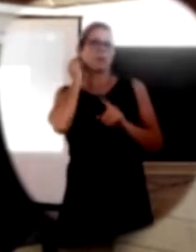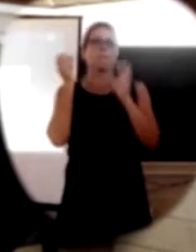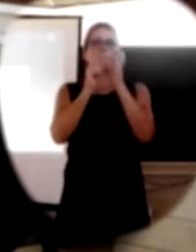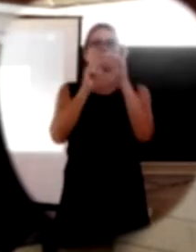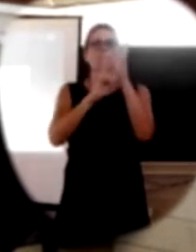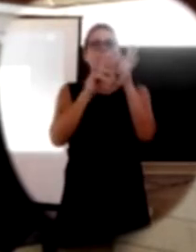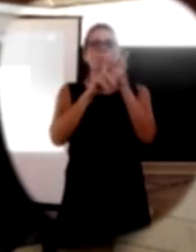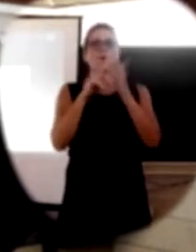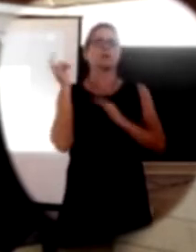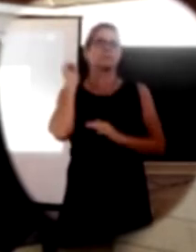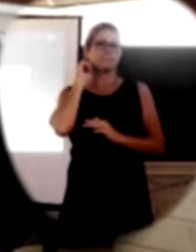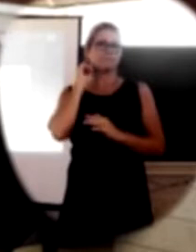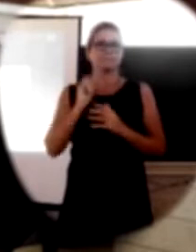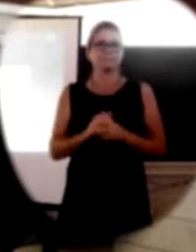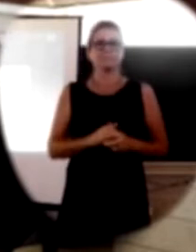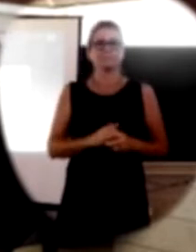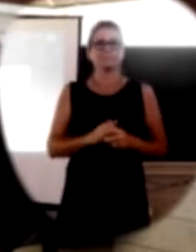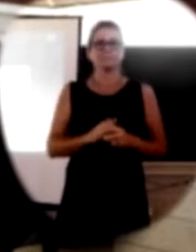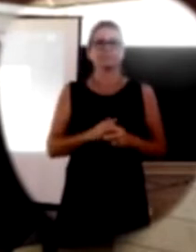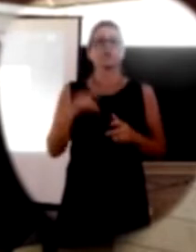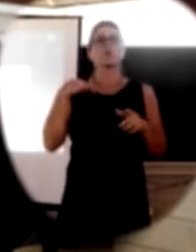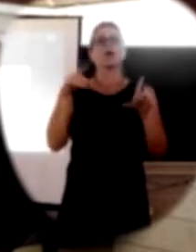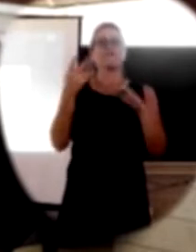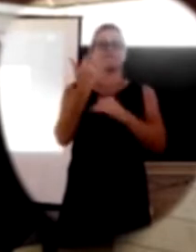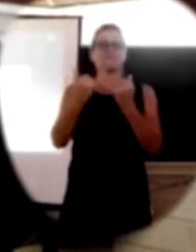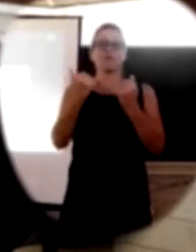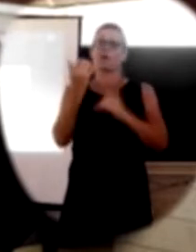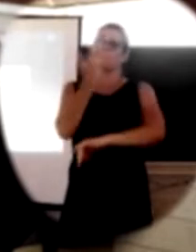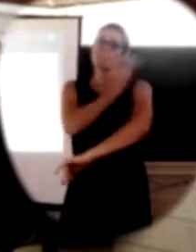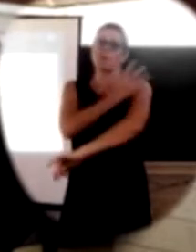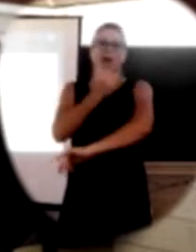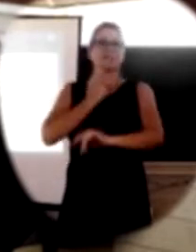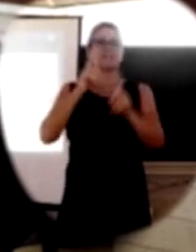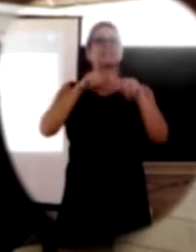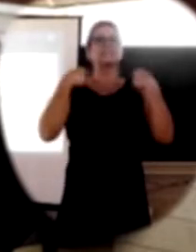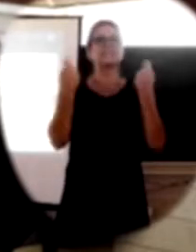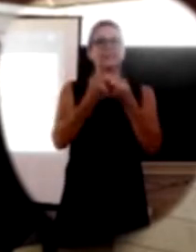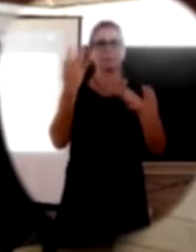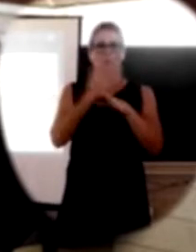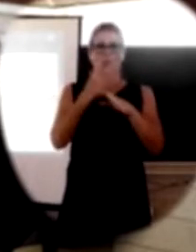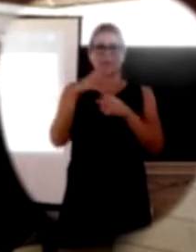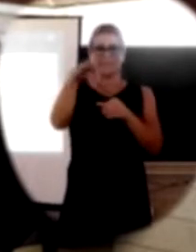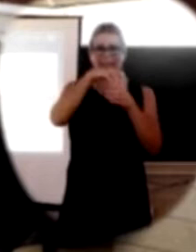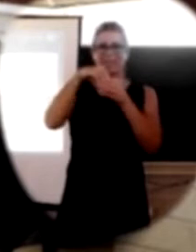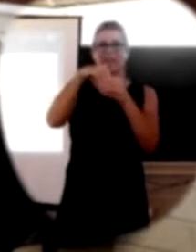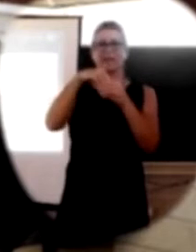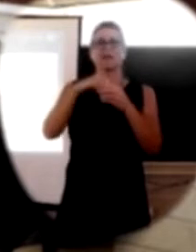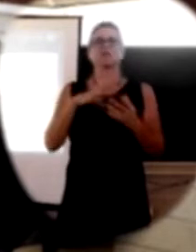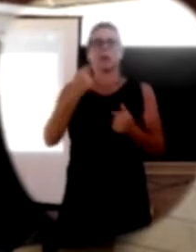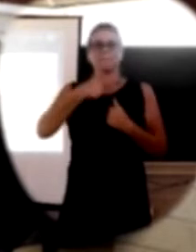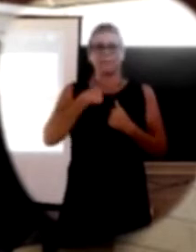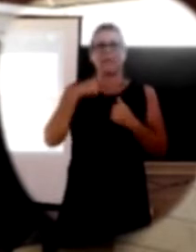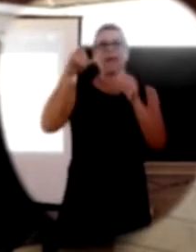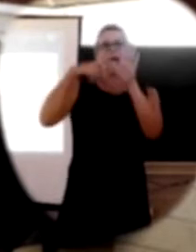bone-based devices. We are very proud of our team that work together, and so myself